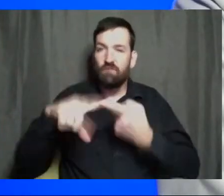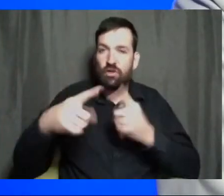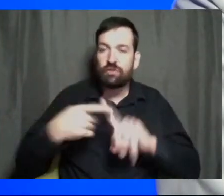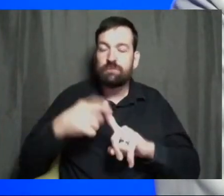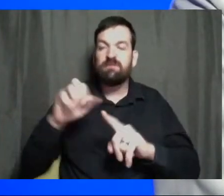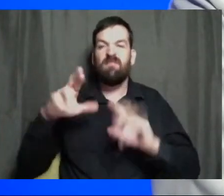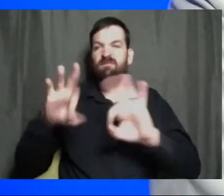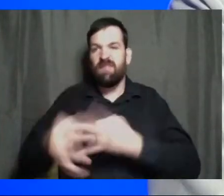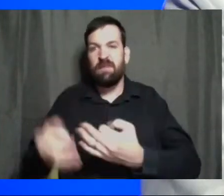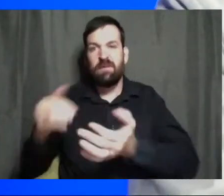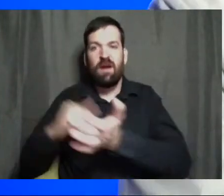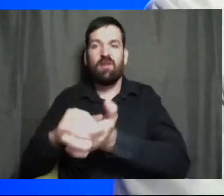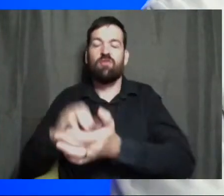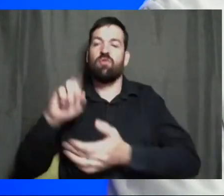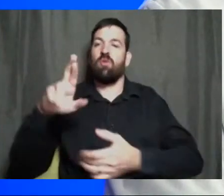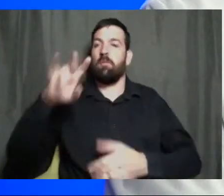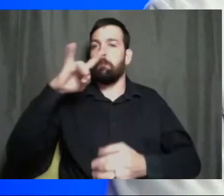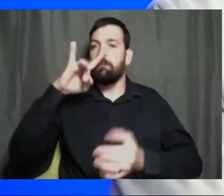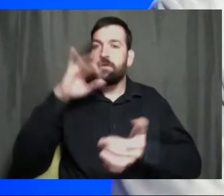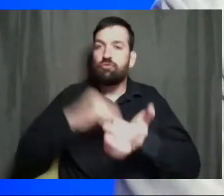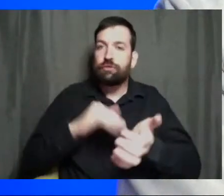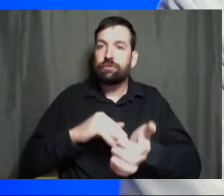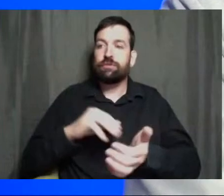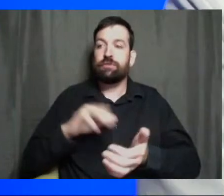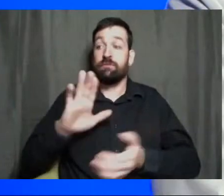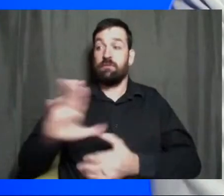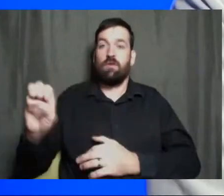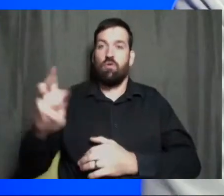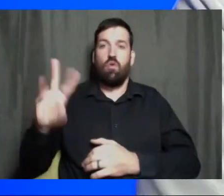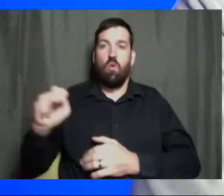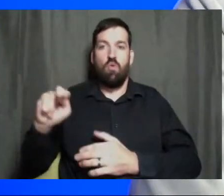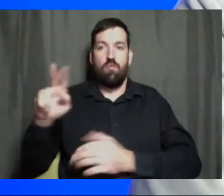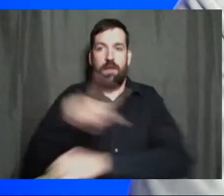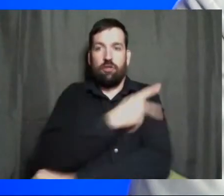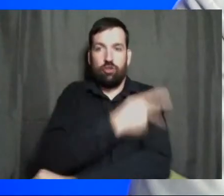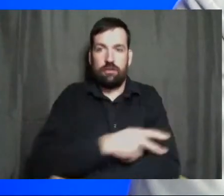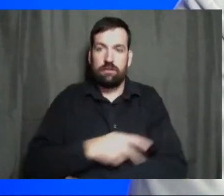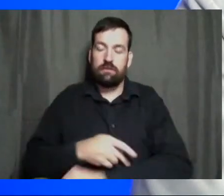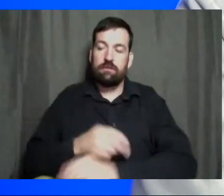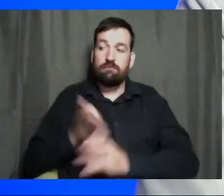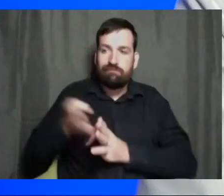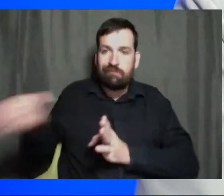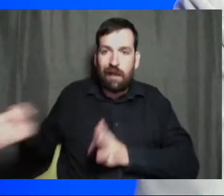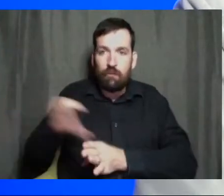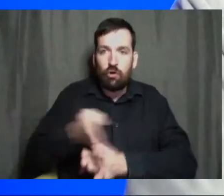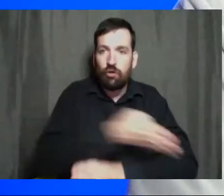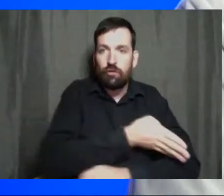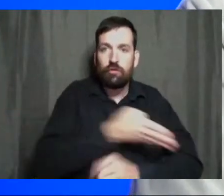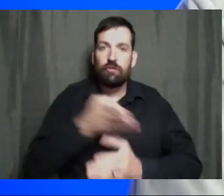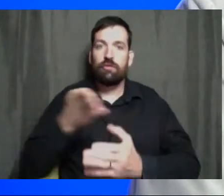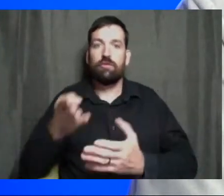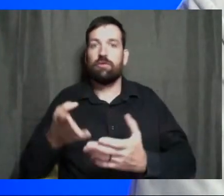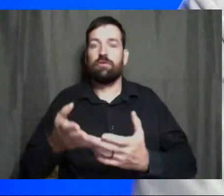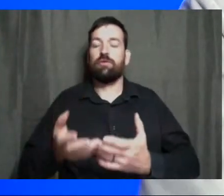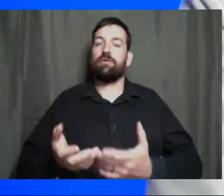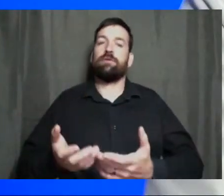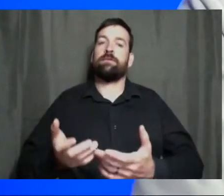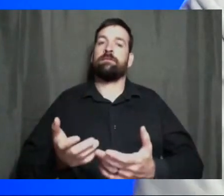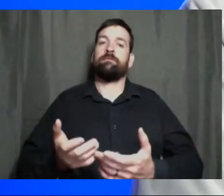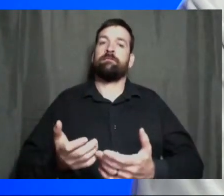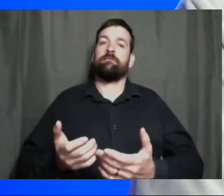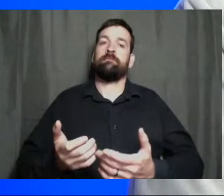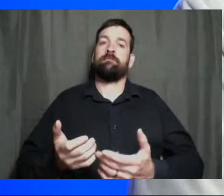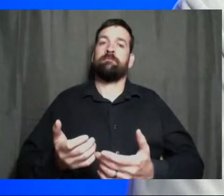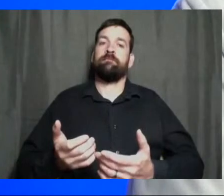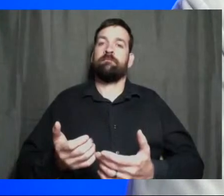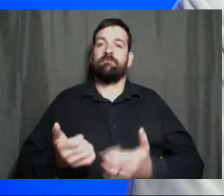a pediatrician with their own patients, whether it's a neighbor, and trying to share